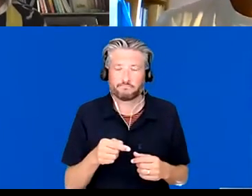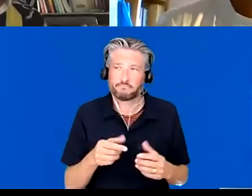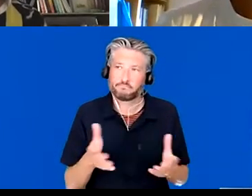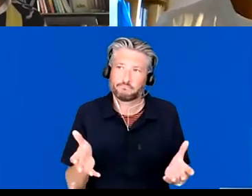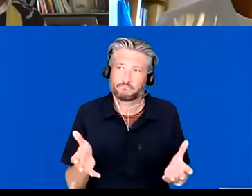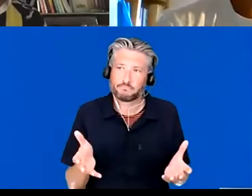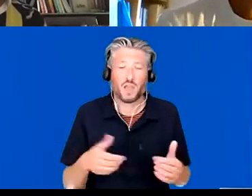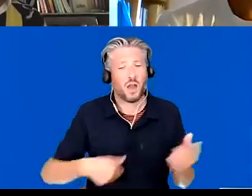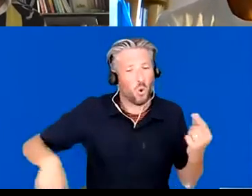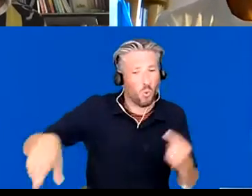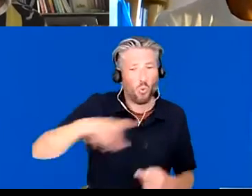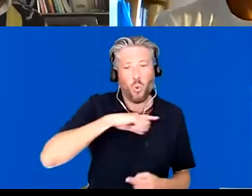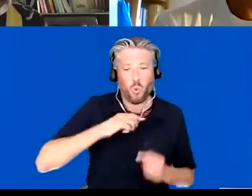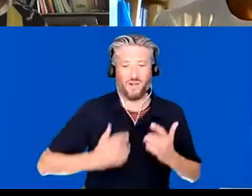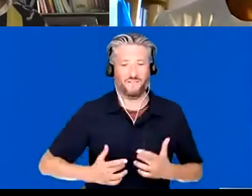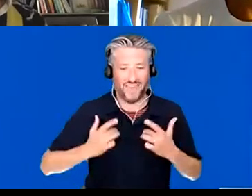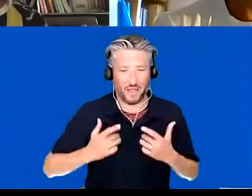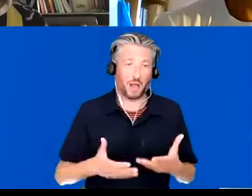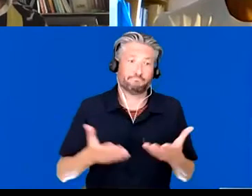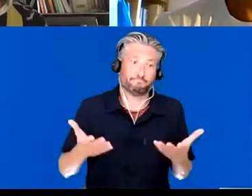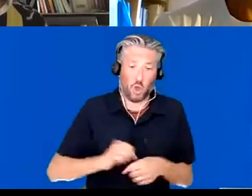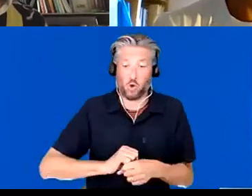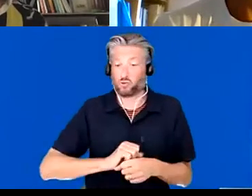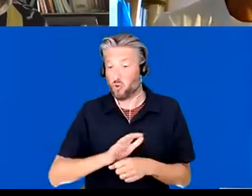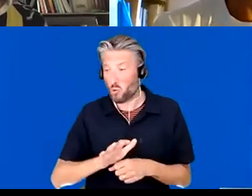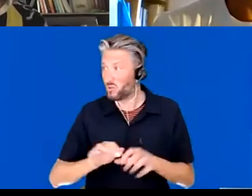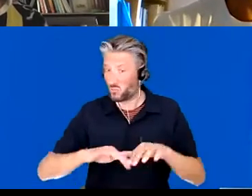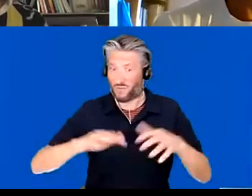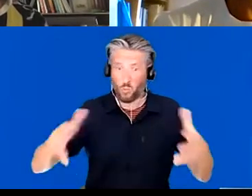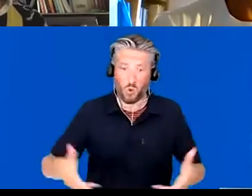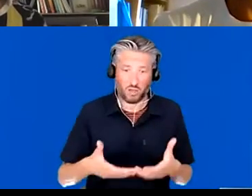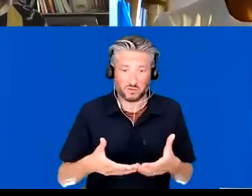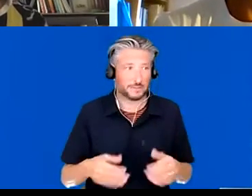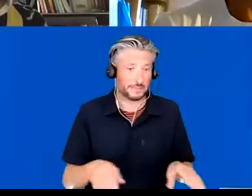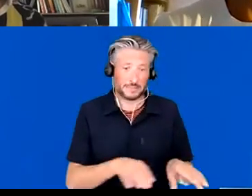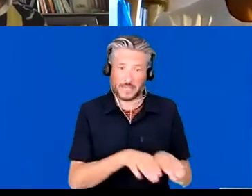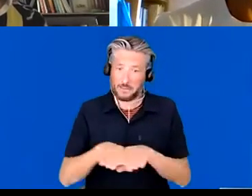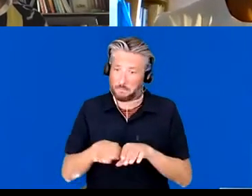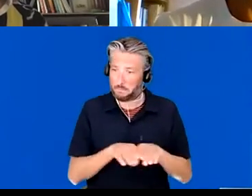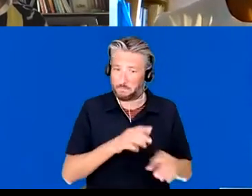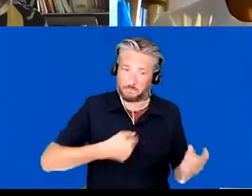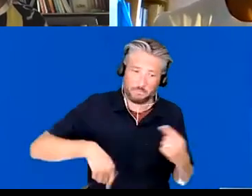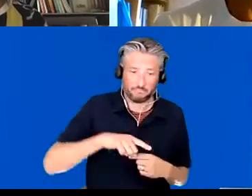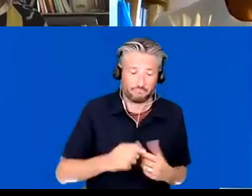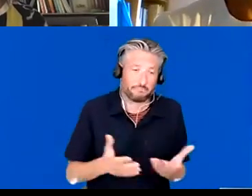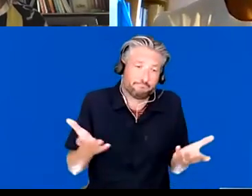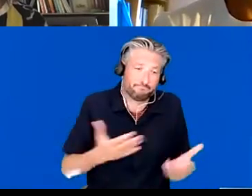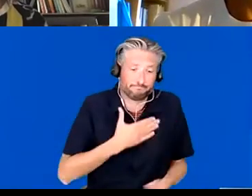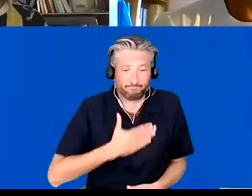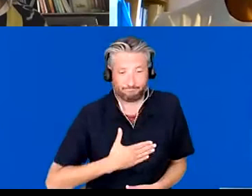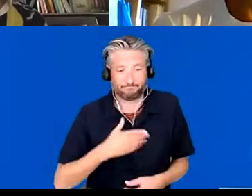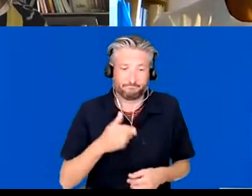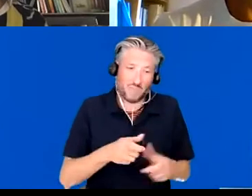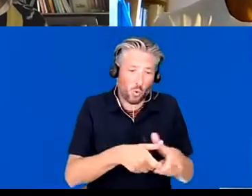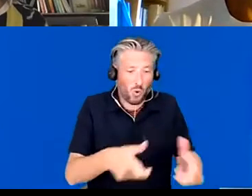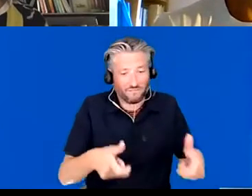and moving forward to the next generation, people are going to be more critical of virtual conferences, and they're going to be more critical of technical issues and so on,